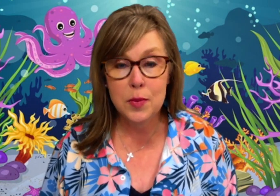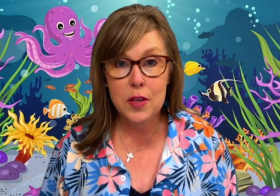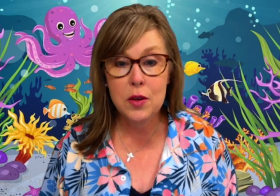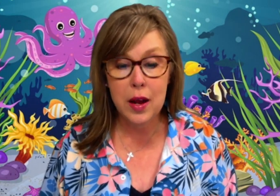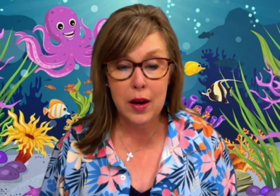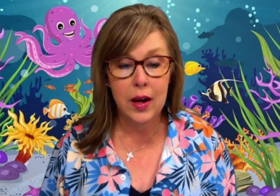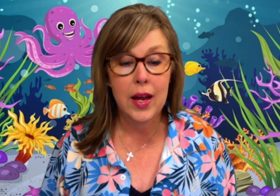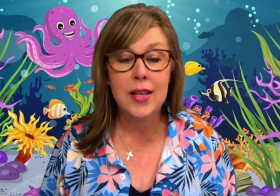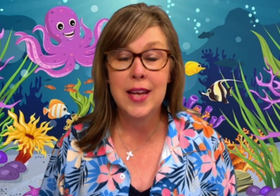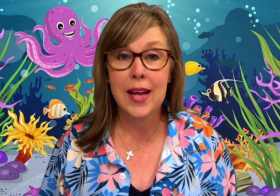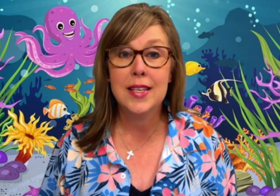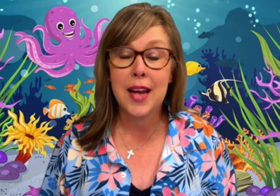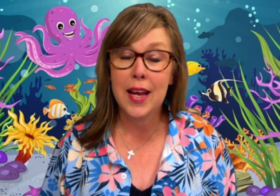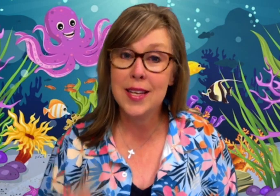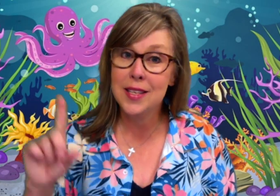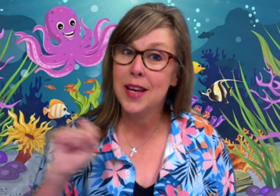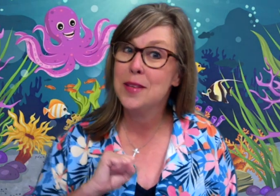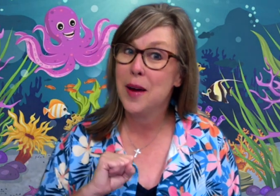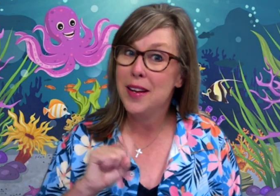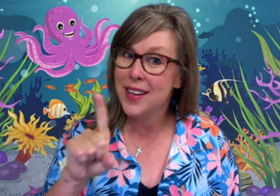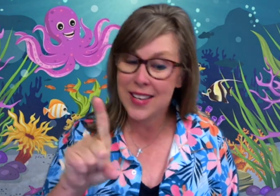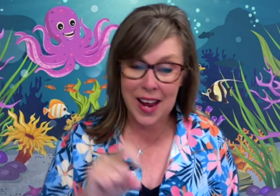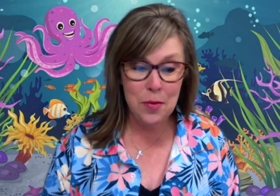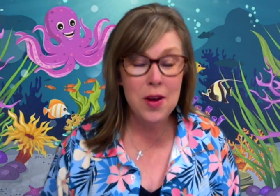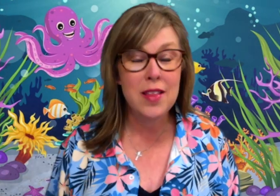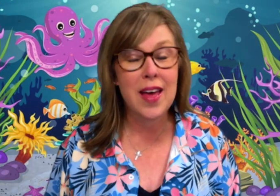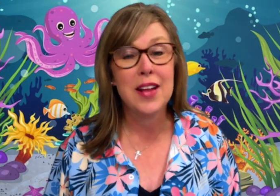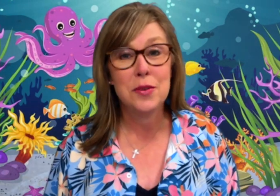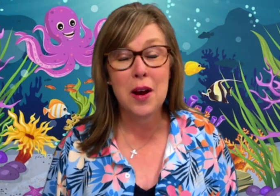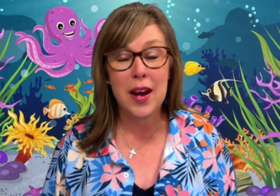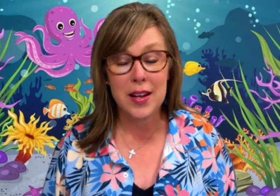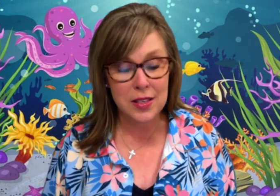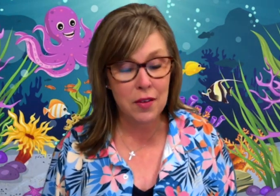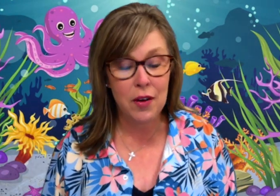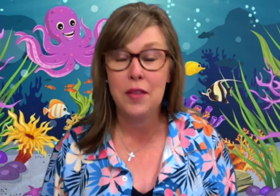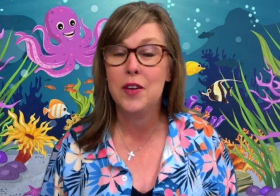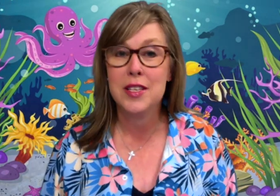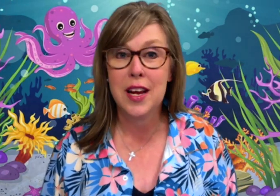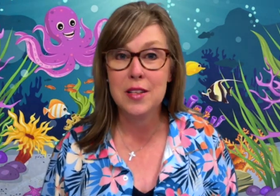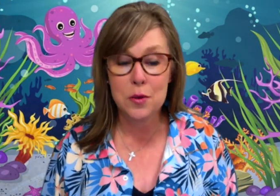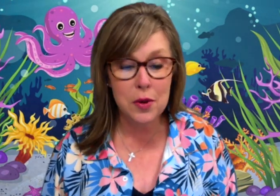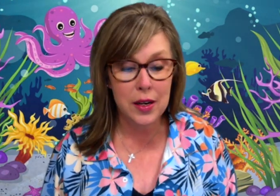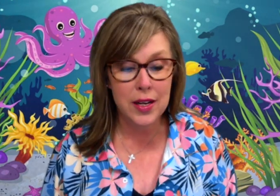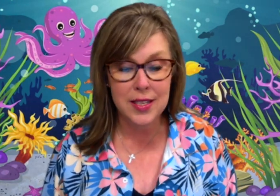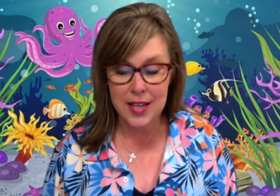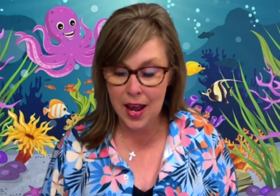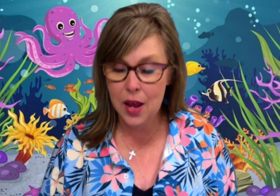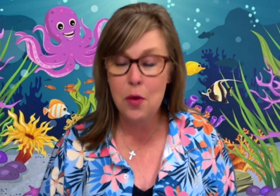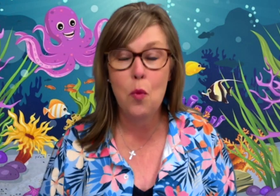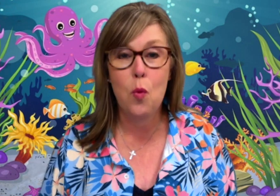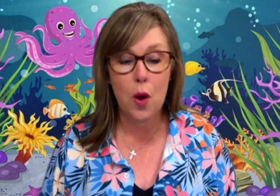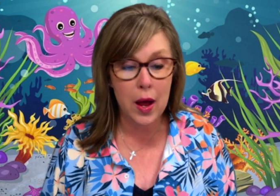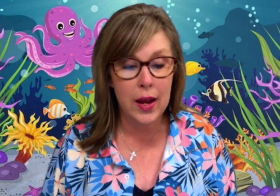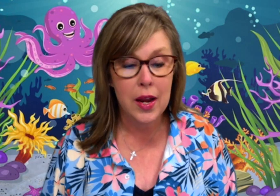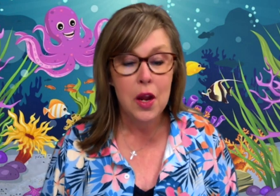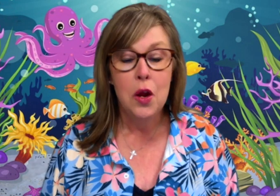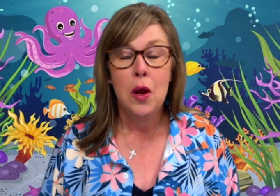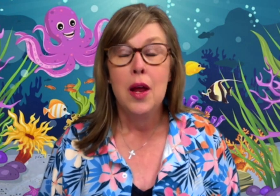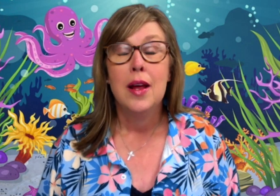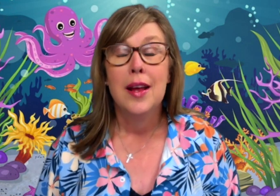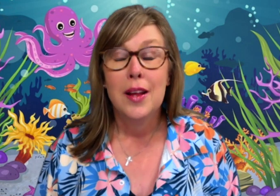2023. And our special area day today is, guess what? Day one. That's right. It's the very first day of school and it is day